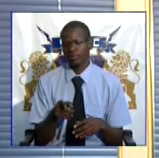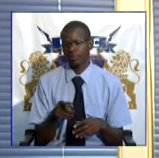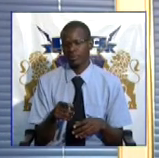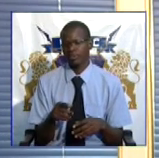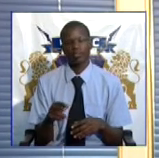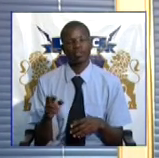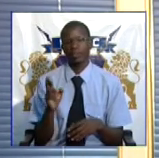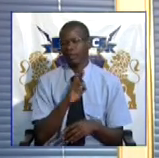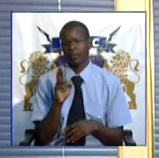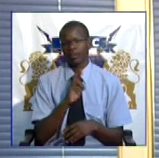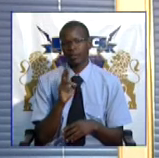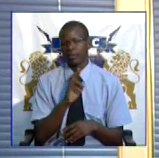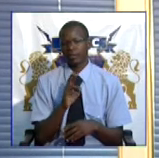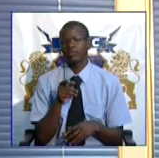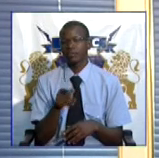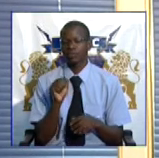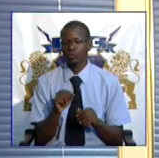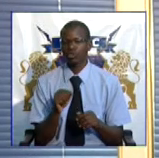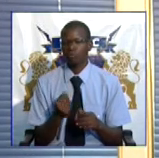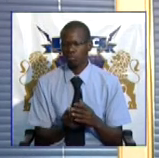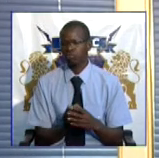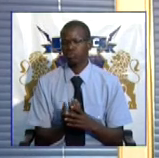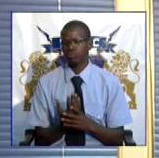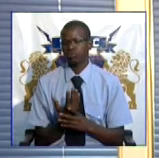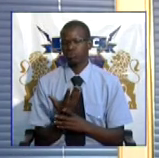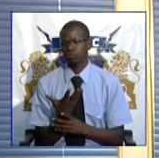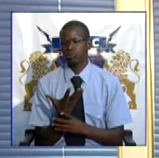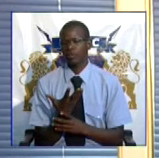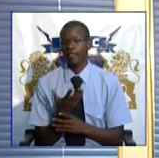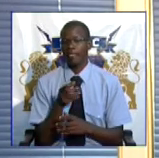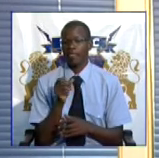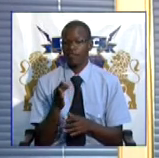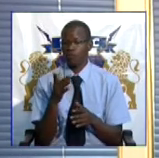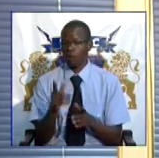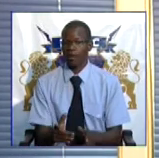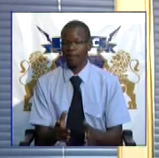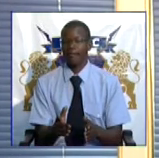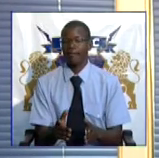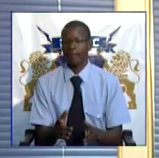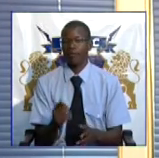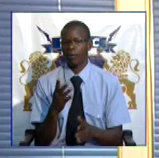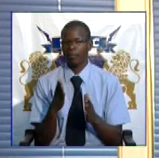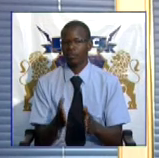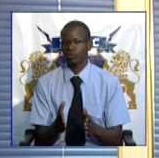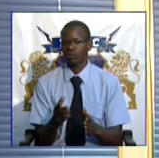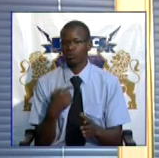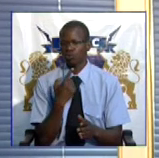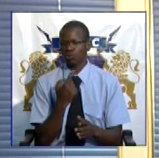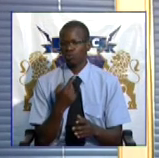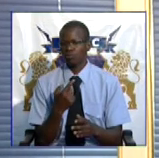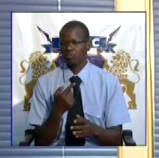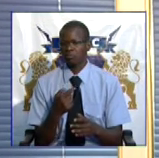flourish under the influence of just one corrupt person who remains either unchallenged or